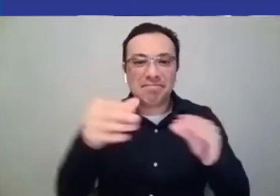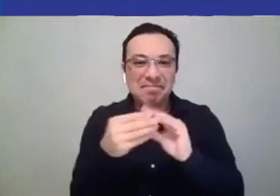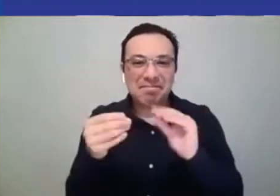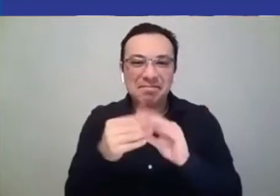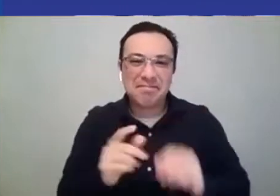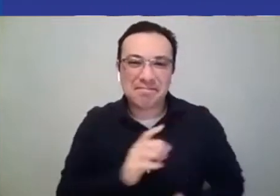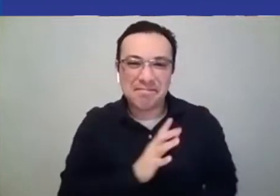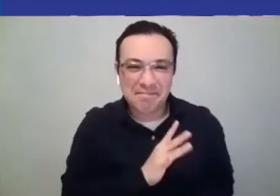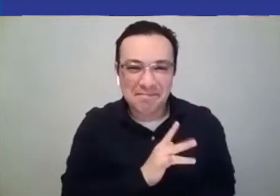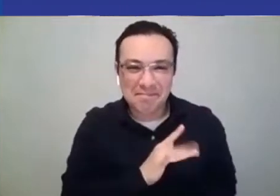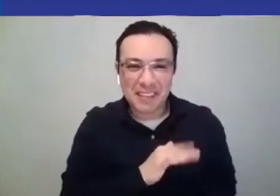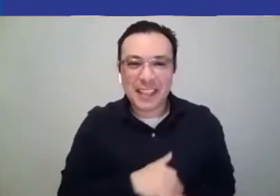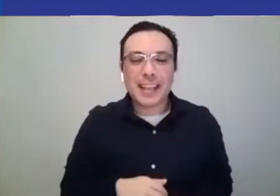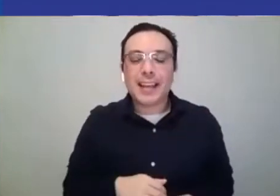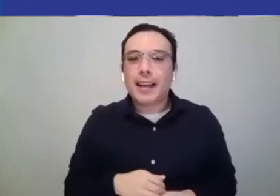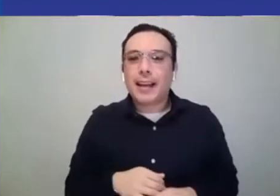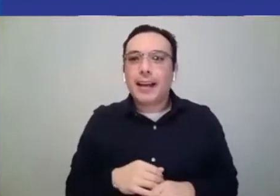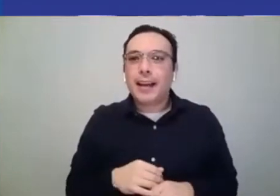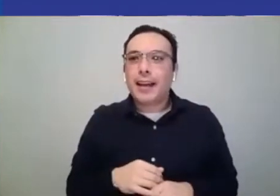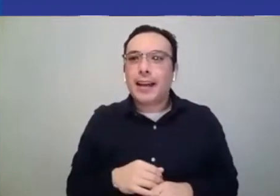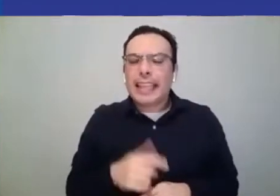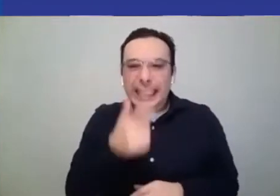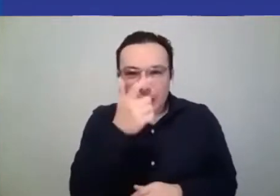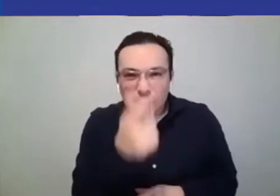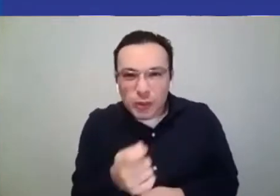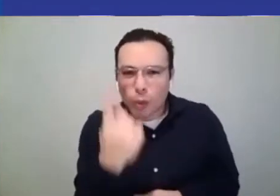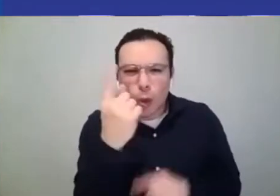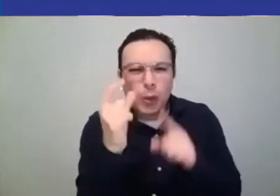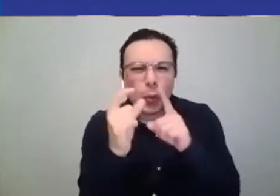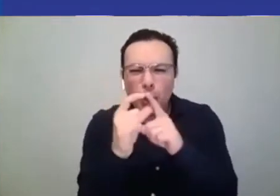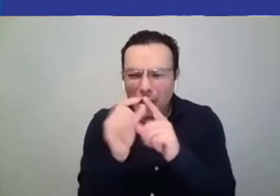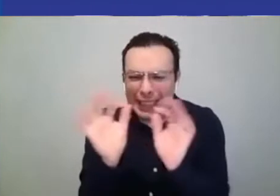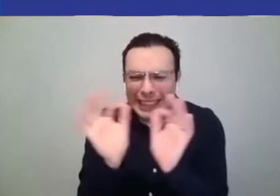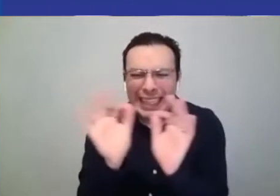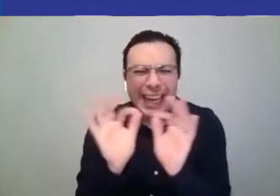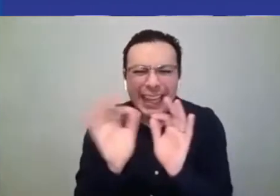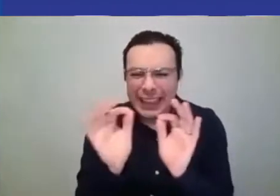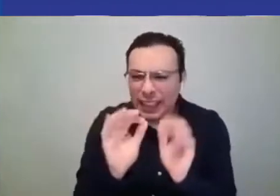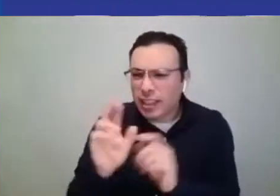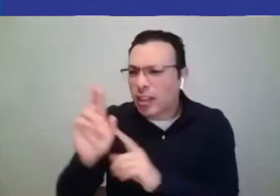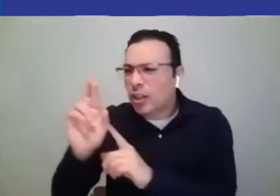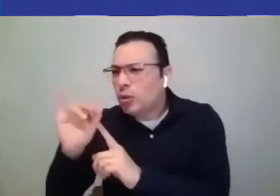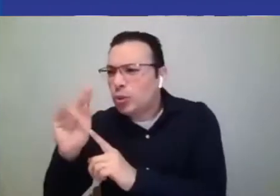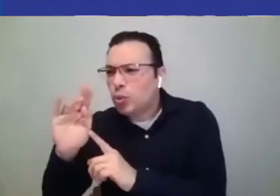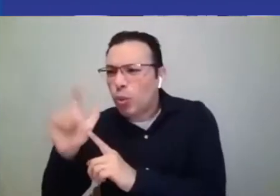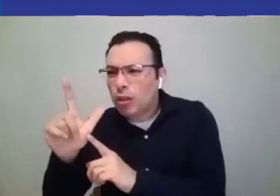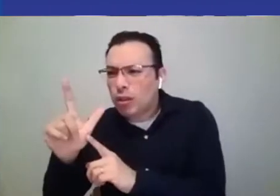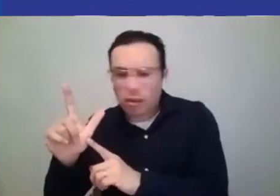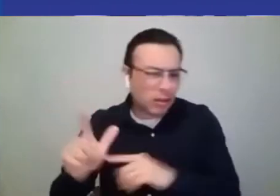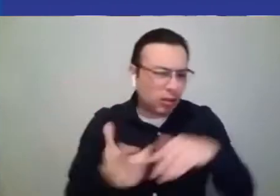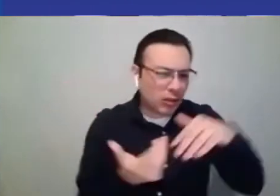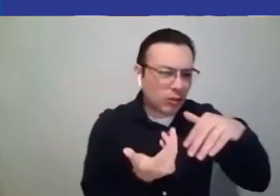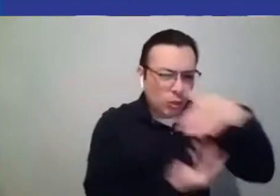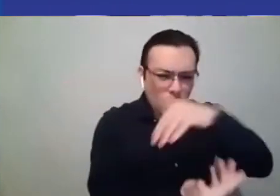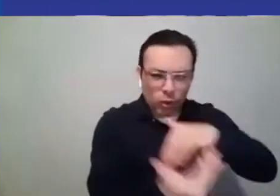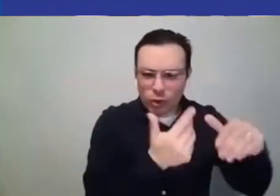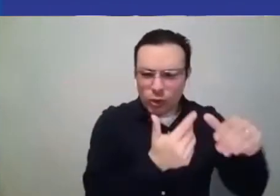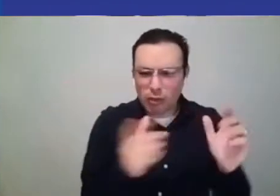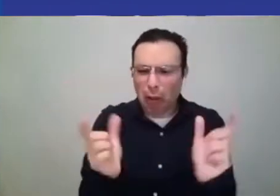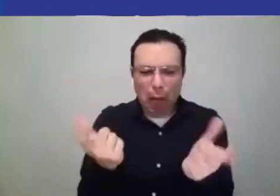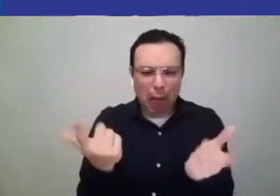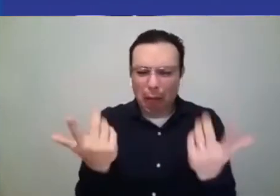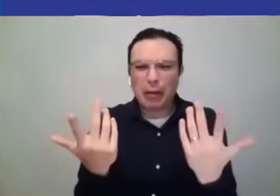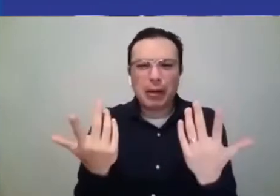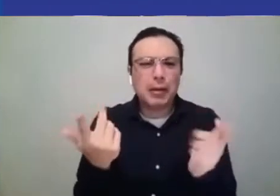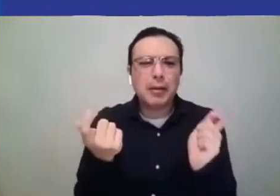about how just a word separates ritual from social. You know, it's just that defining. And